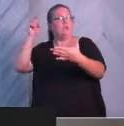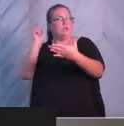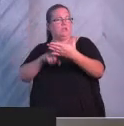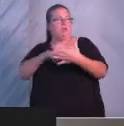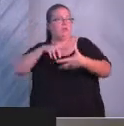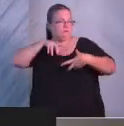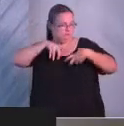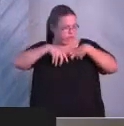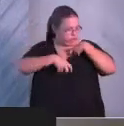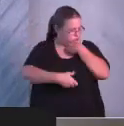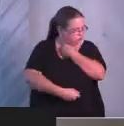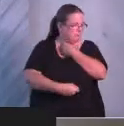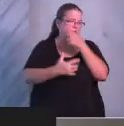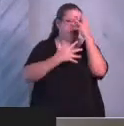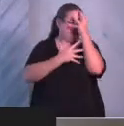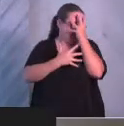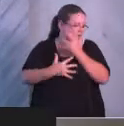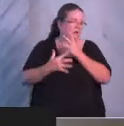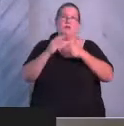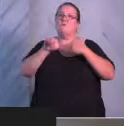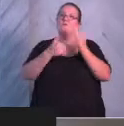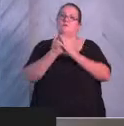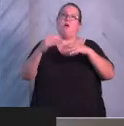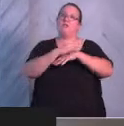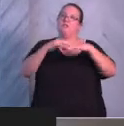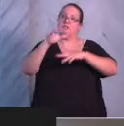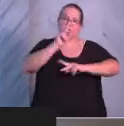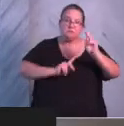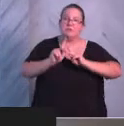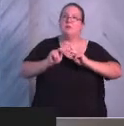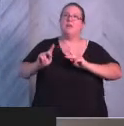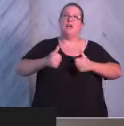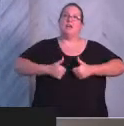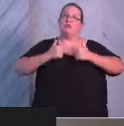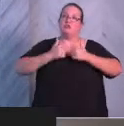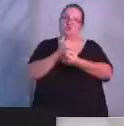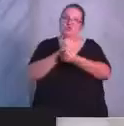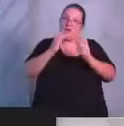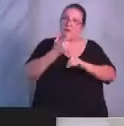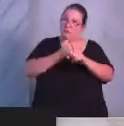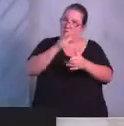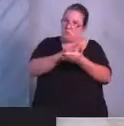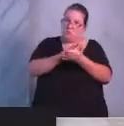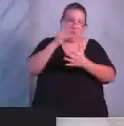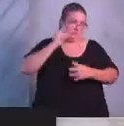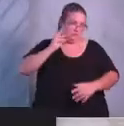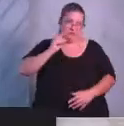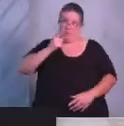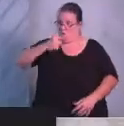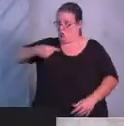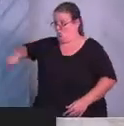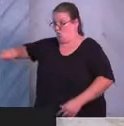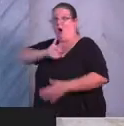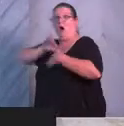sorrow and the mourning that all Indigenous people and survivors of residential schools are experiencing. We all our hearts